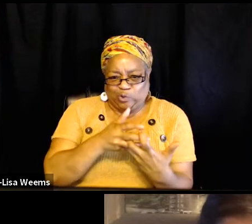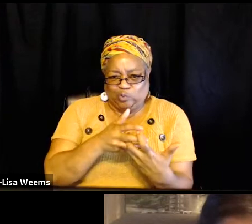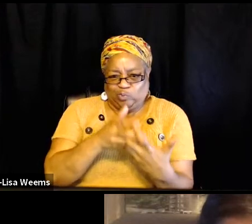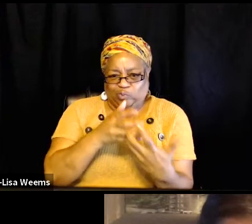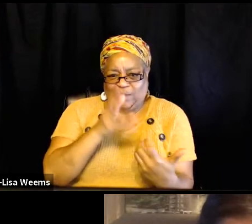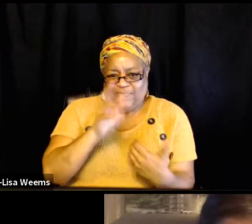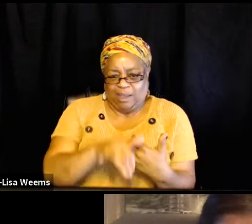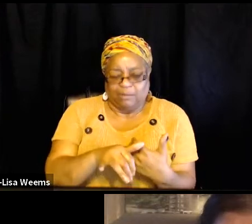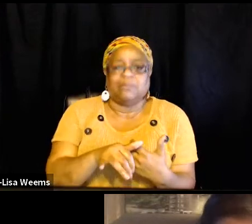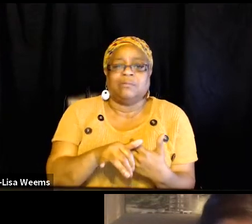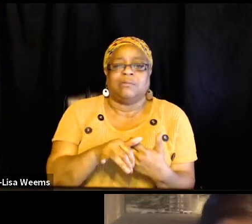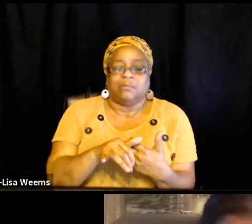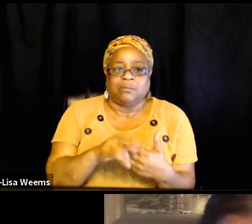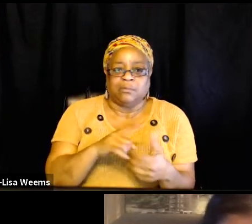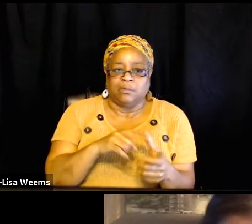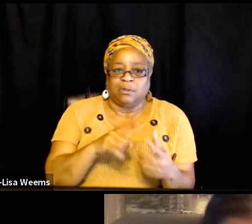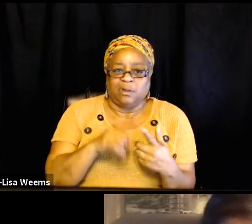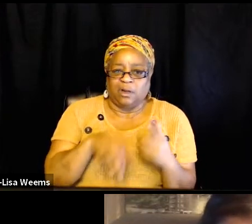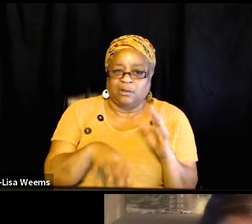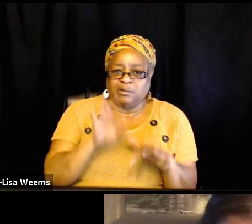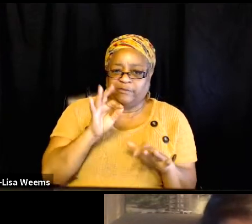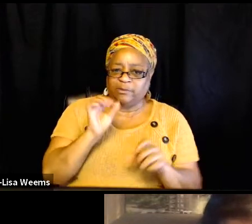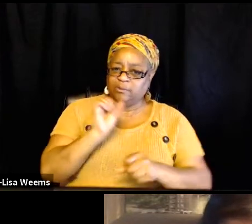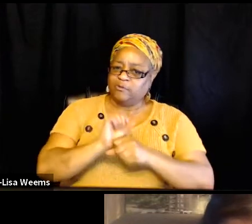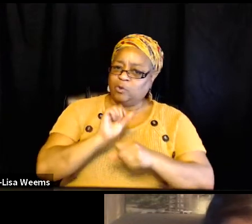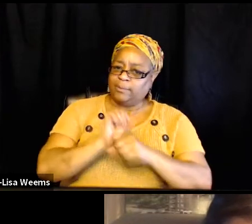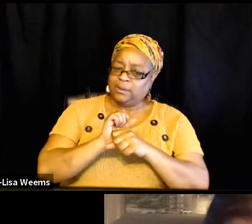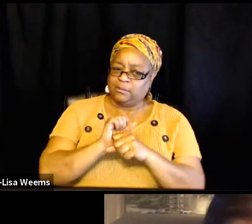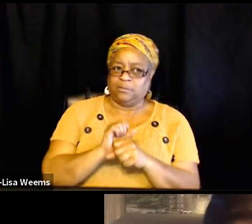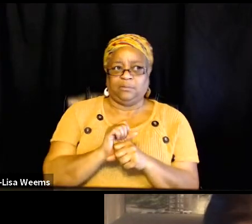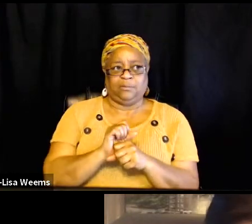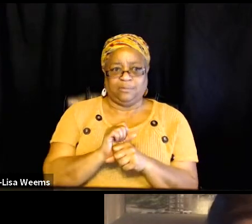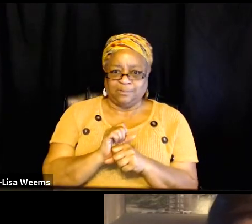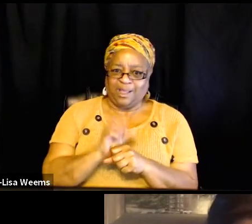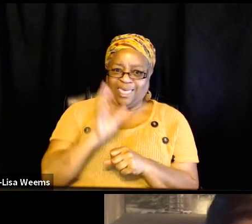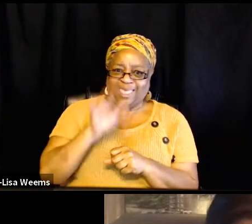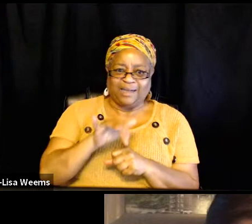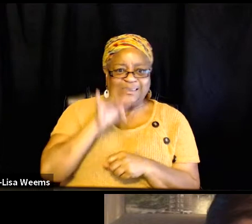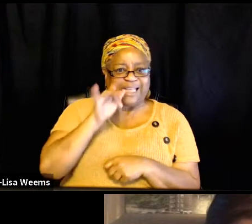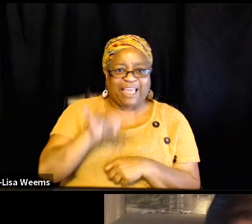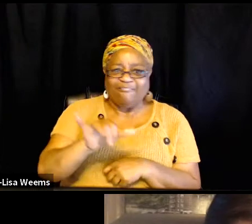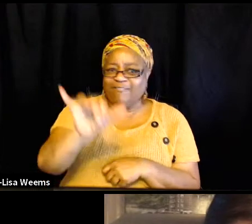discovered performance, and I realized that performance is the infinite